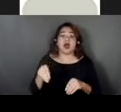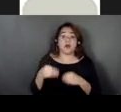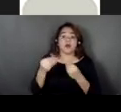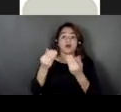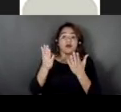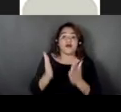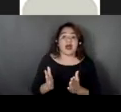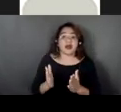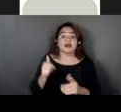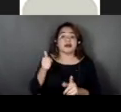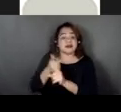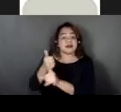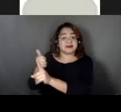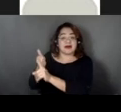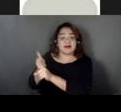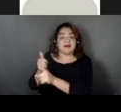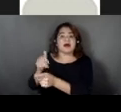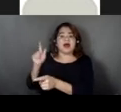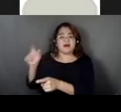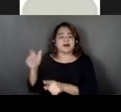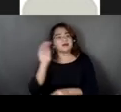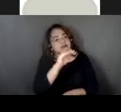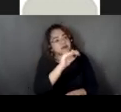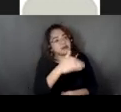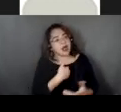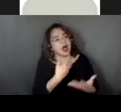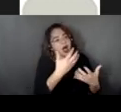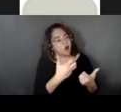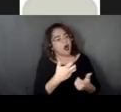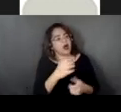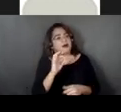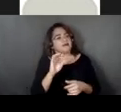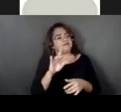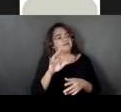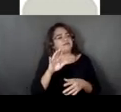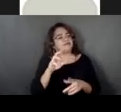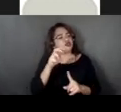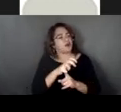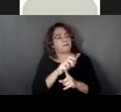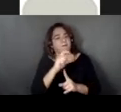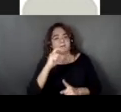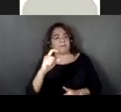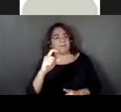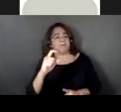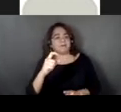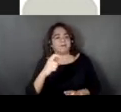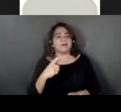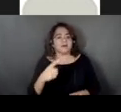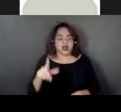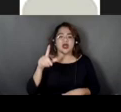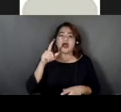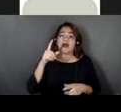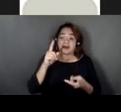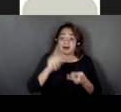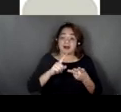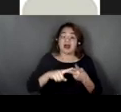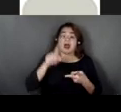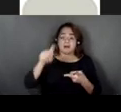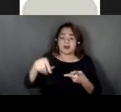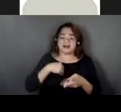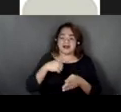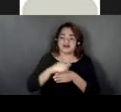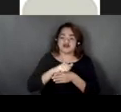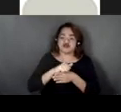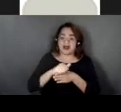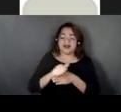in for it. And they need to show evidence that they've had specialized training in LGBTQ health and have had